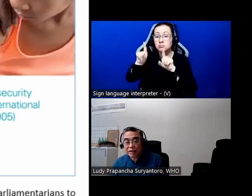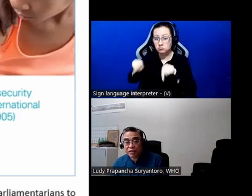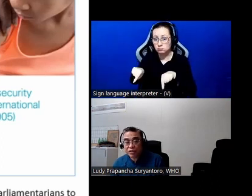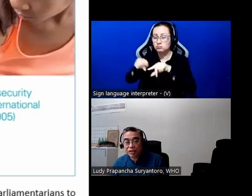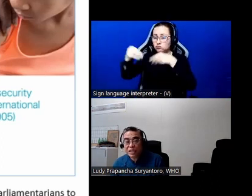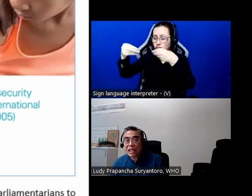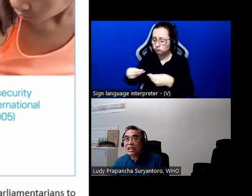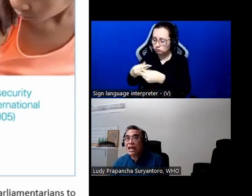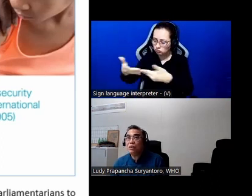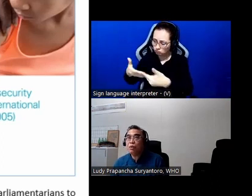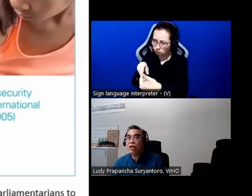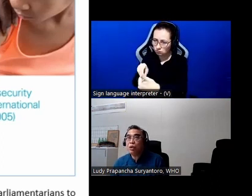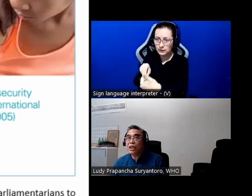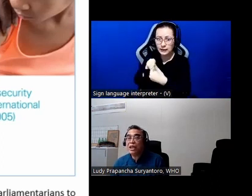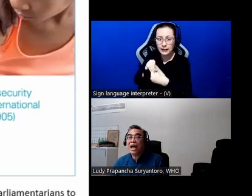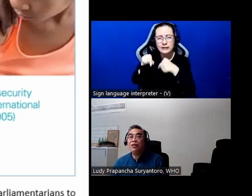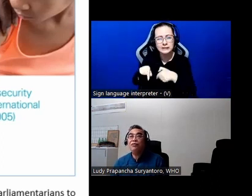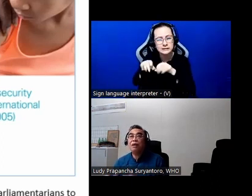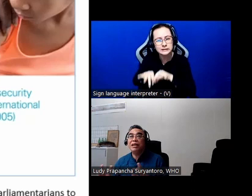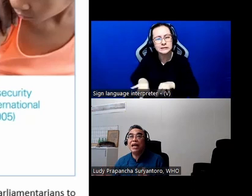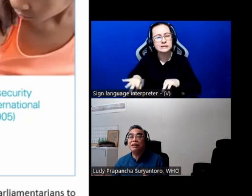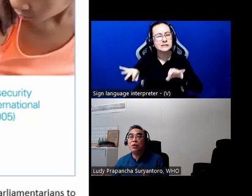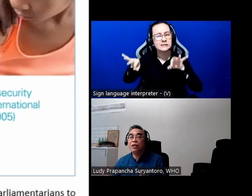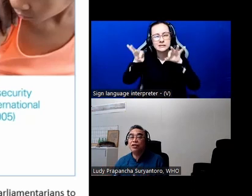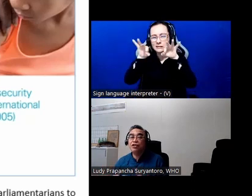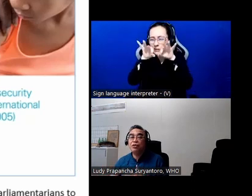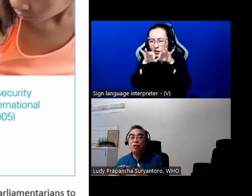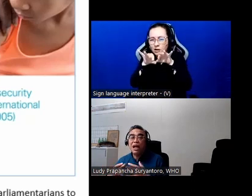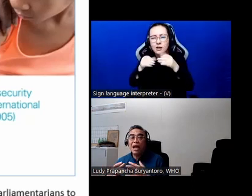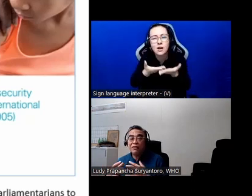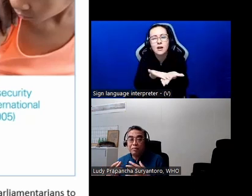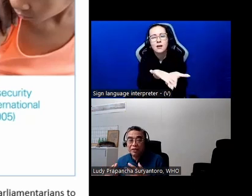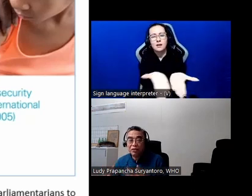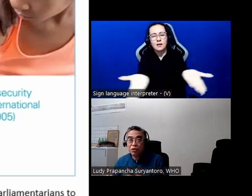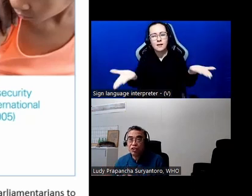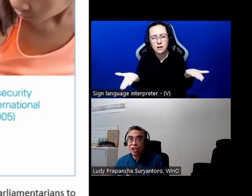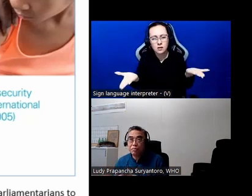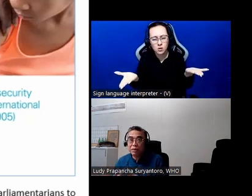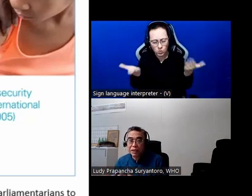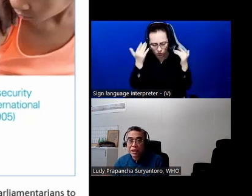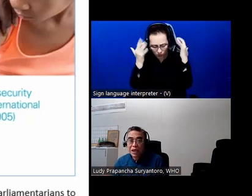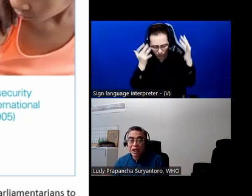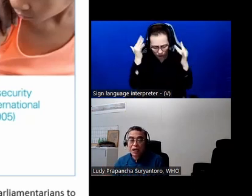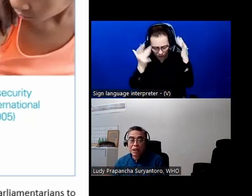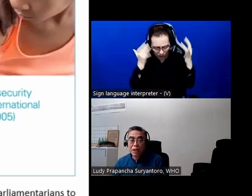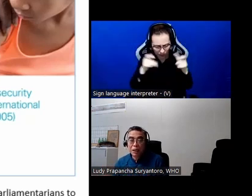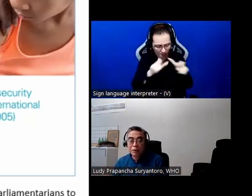health sectors, the need that we need to think out of public health in order to have a better solution, a better